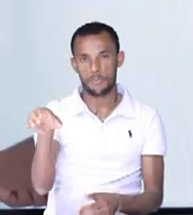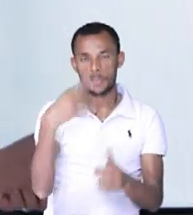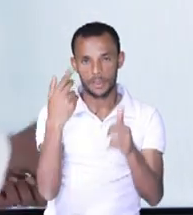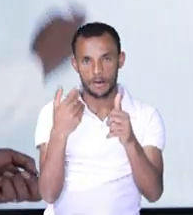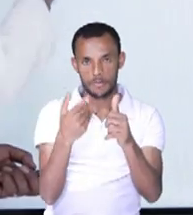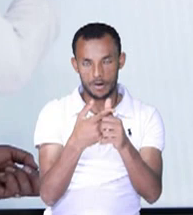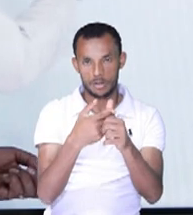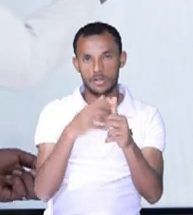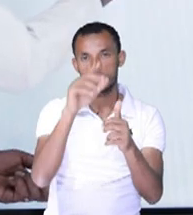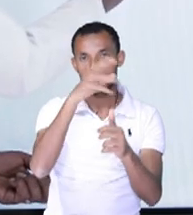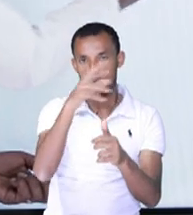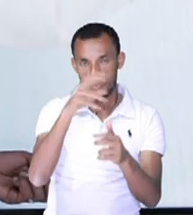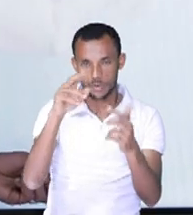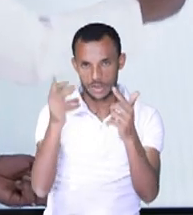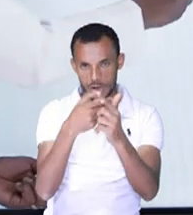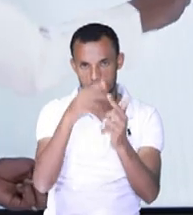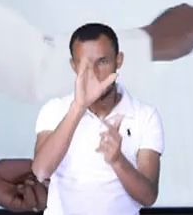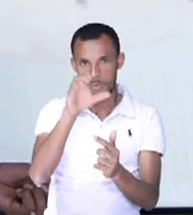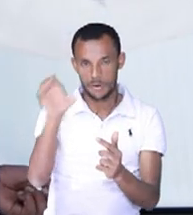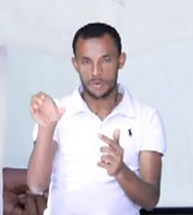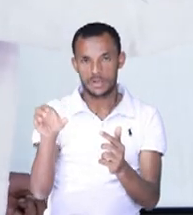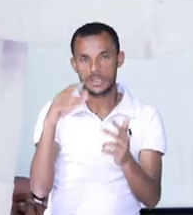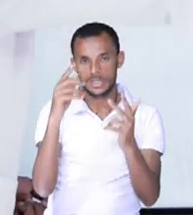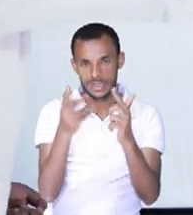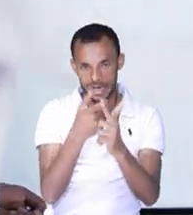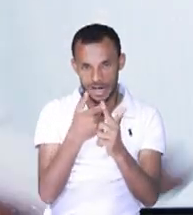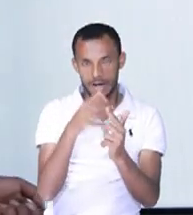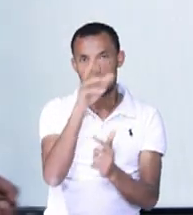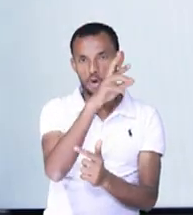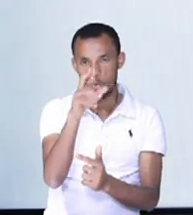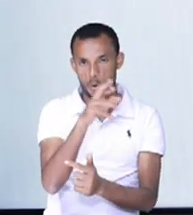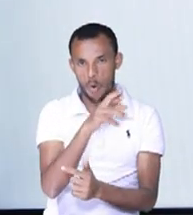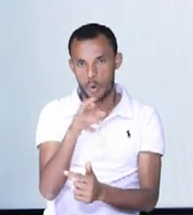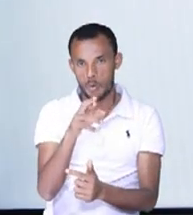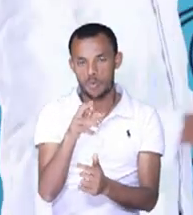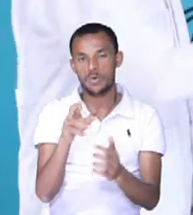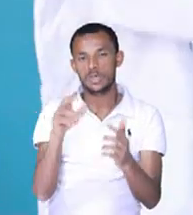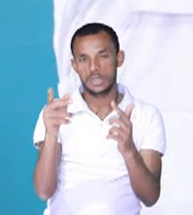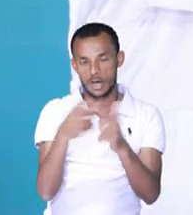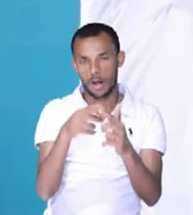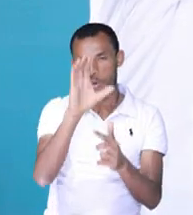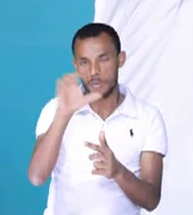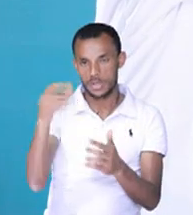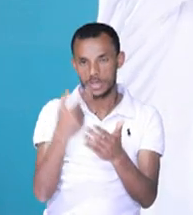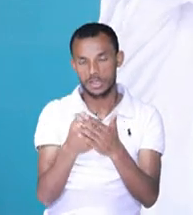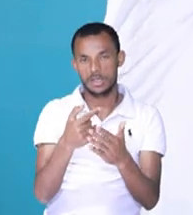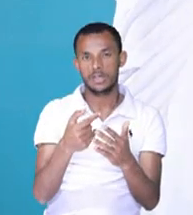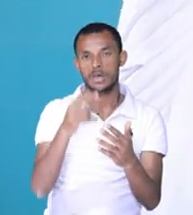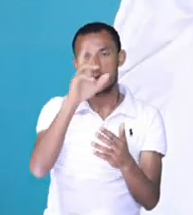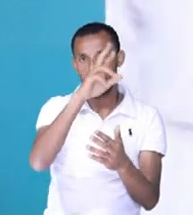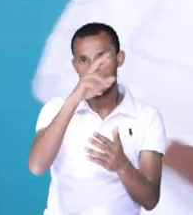column. Second row with the first column. Second row with the second column. This is row by